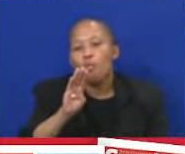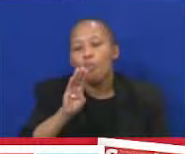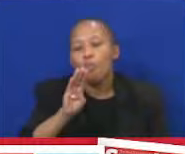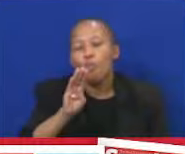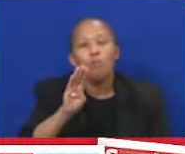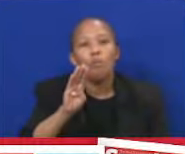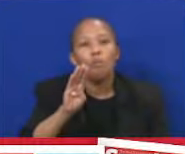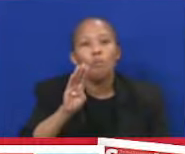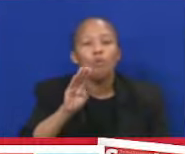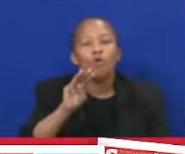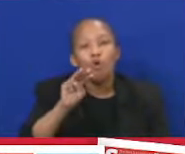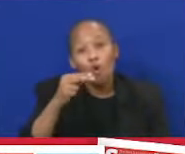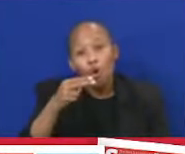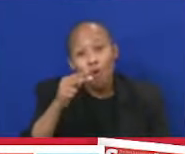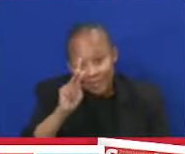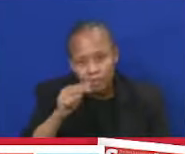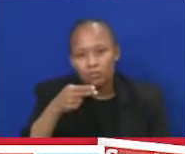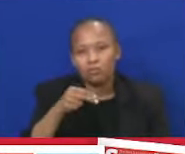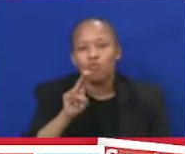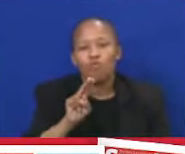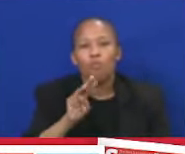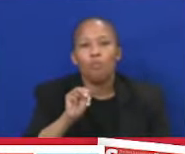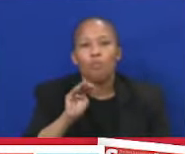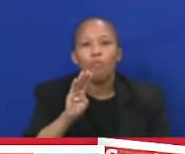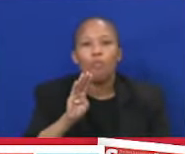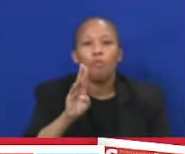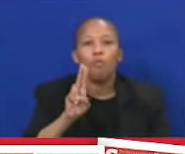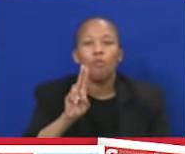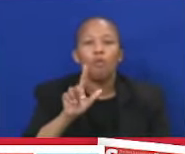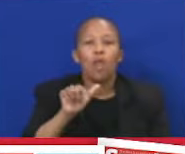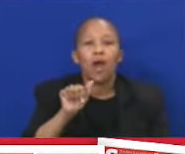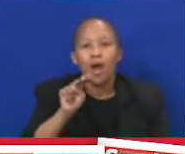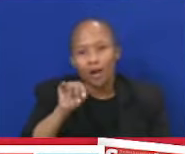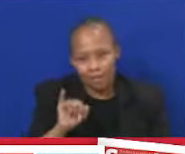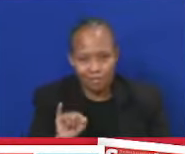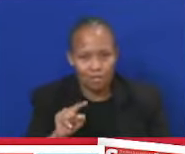Thank you, Witness C. Thank you, Commissioners.